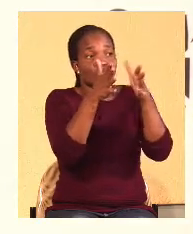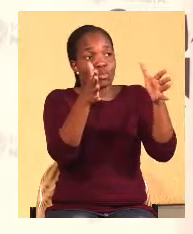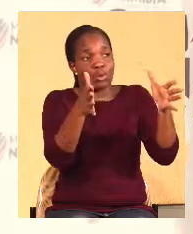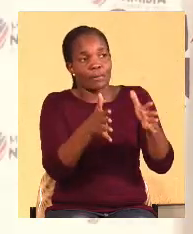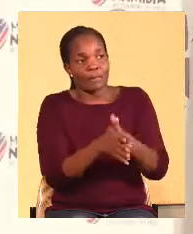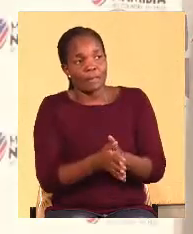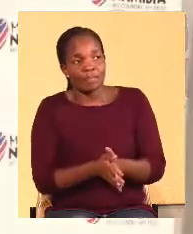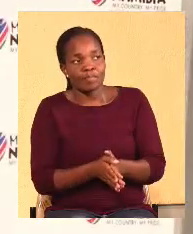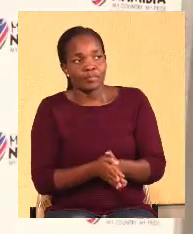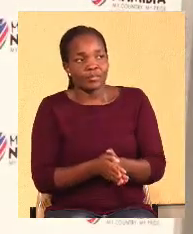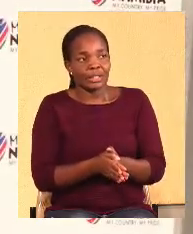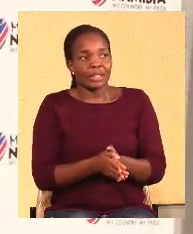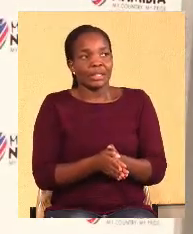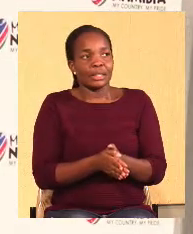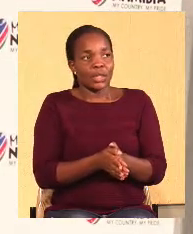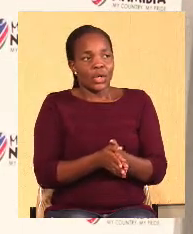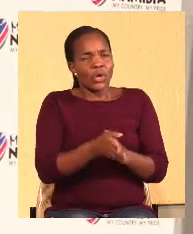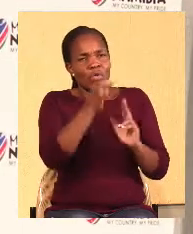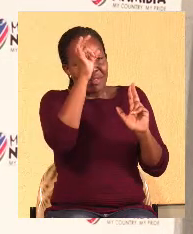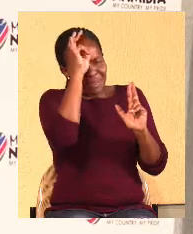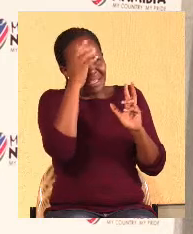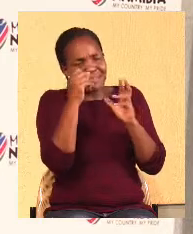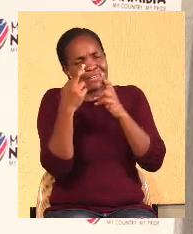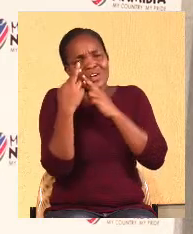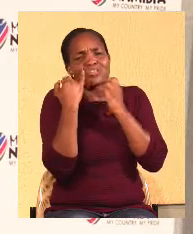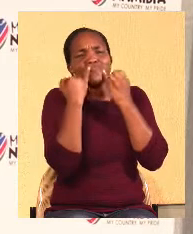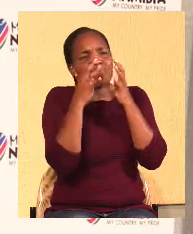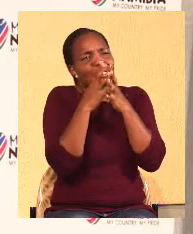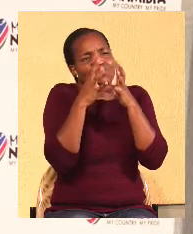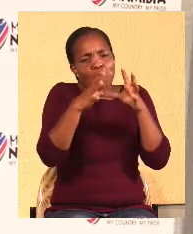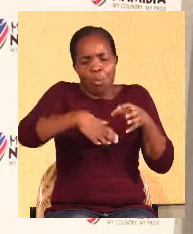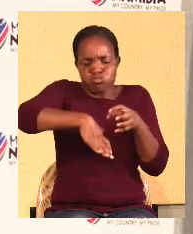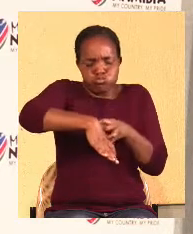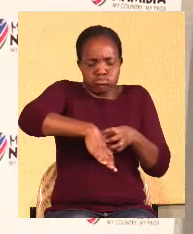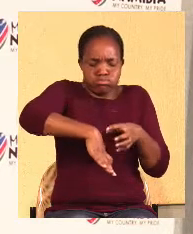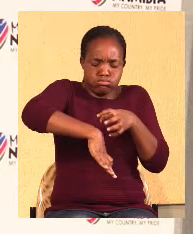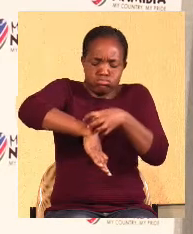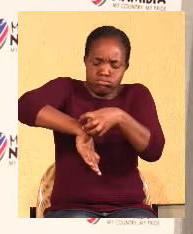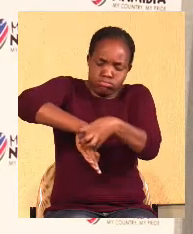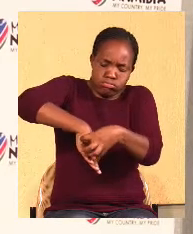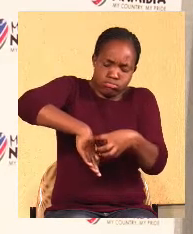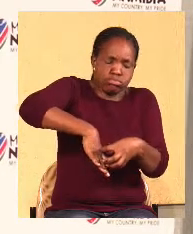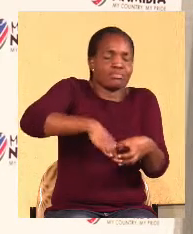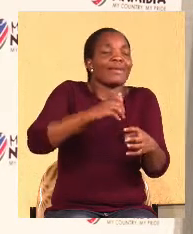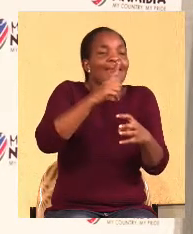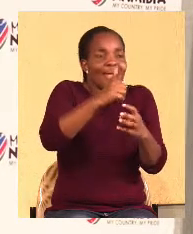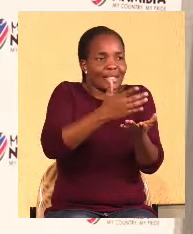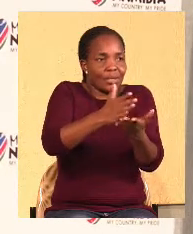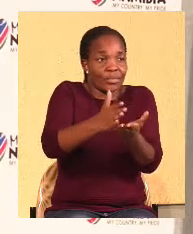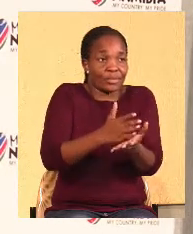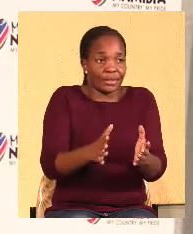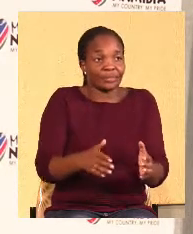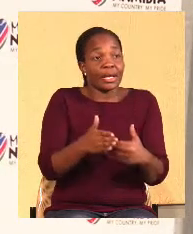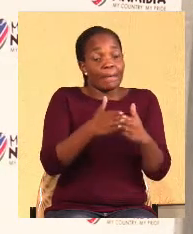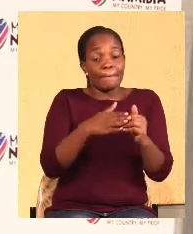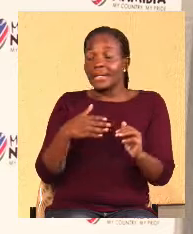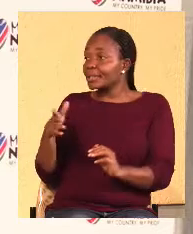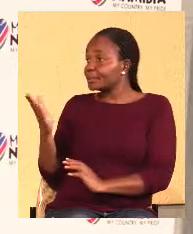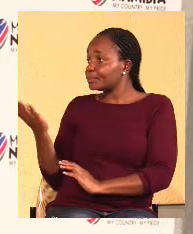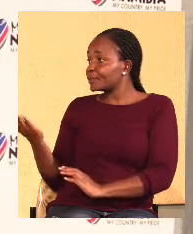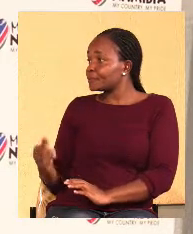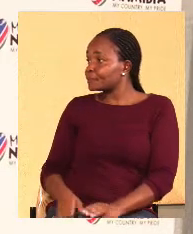has provided much more detail of the zones. Okay. That's broken down. That document could perhaps be shared. Thank you very much. We are again going to